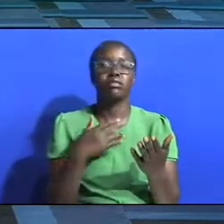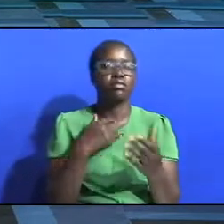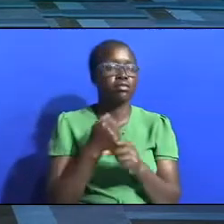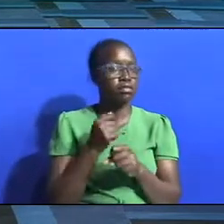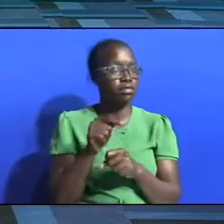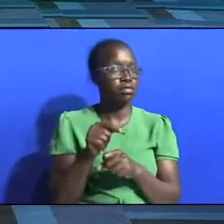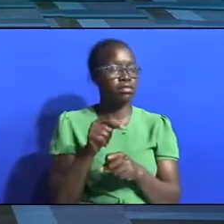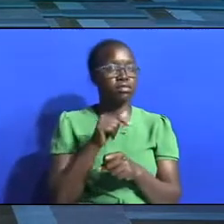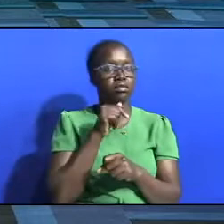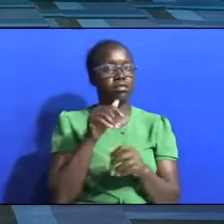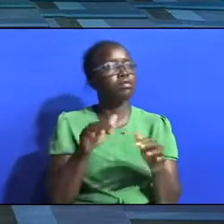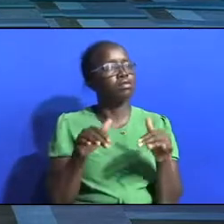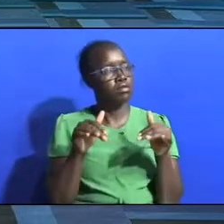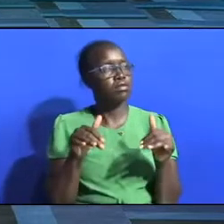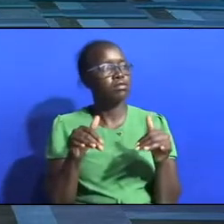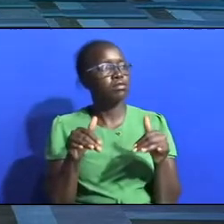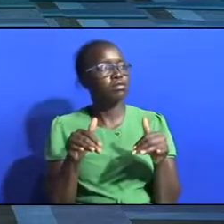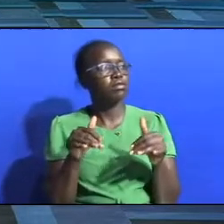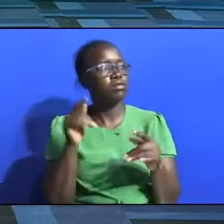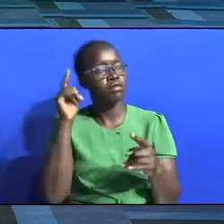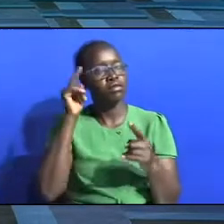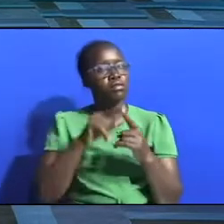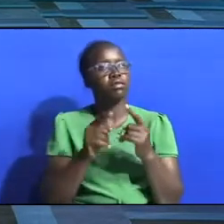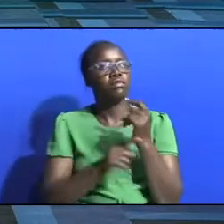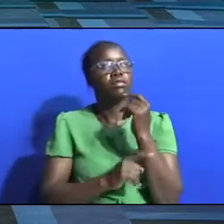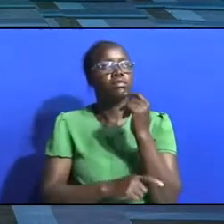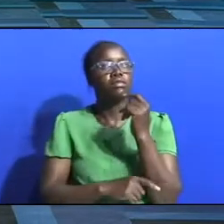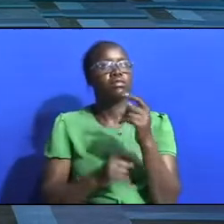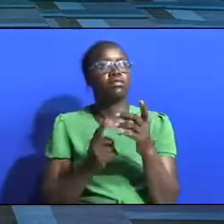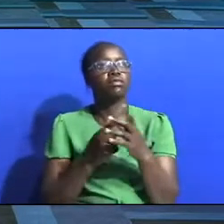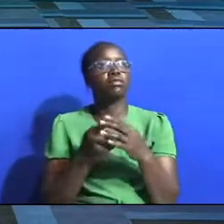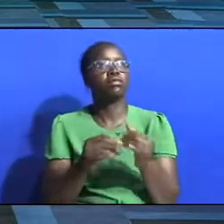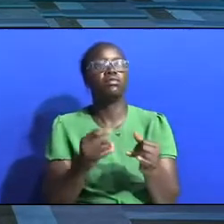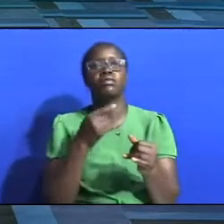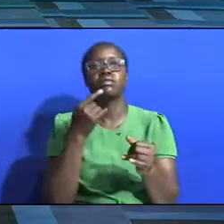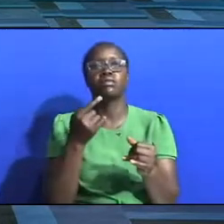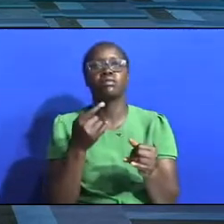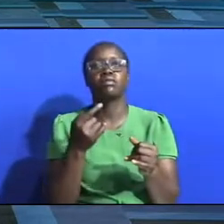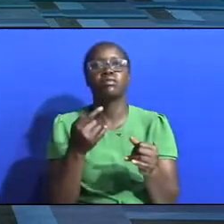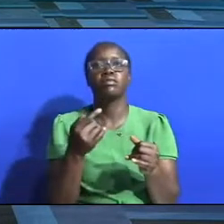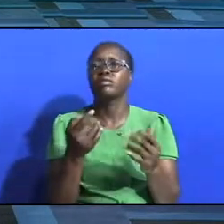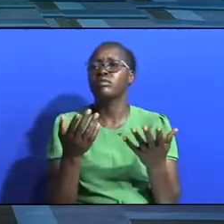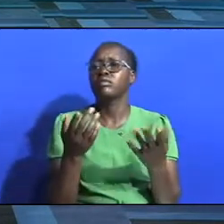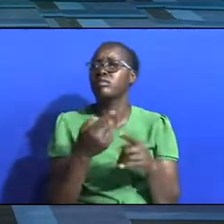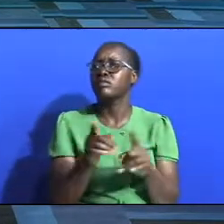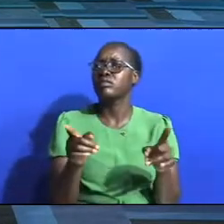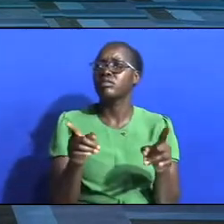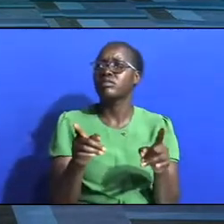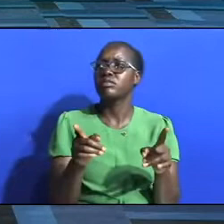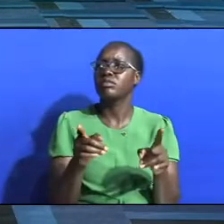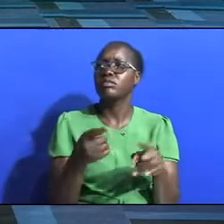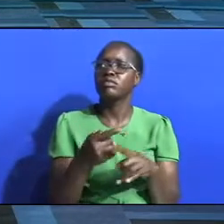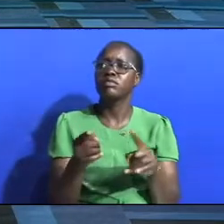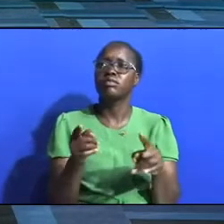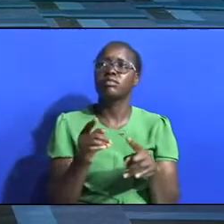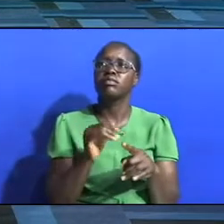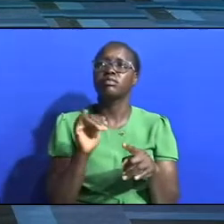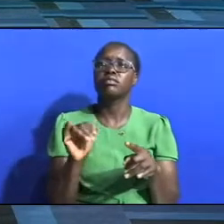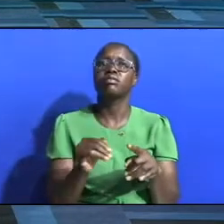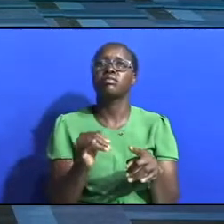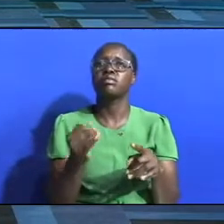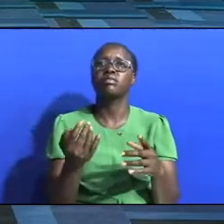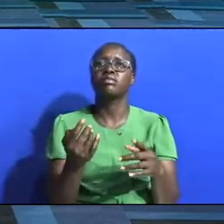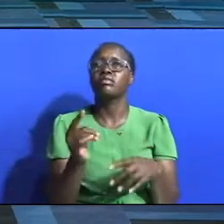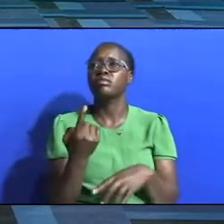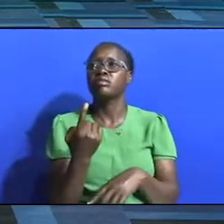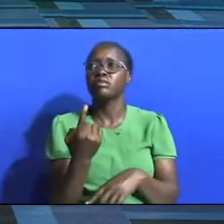do. Don't wait until you're tested. Then that's when you're trying to say, but I can just watch this one time.